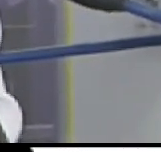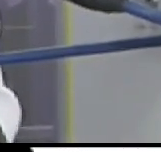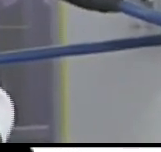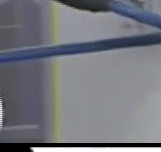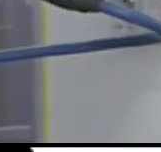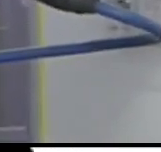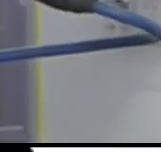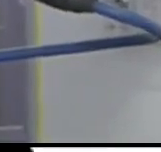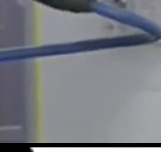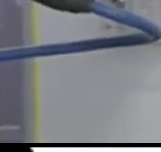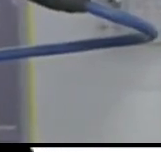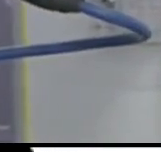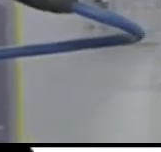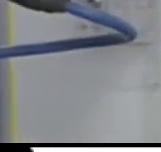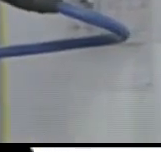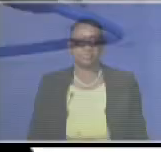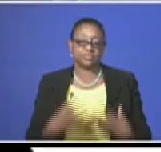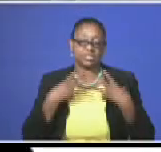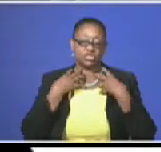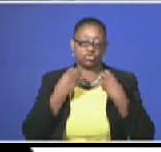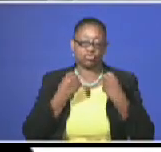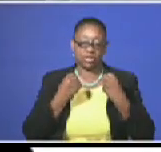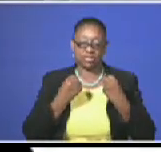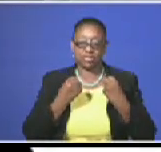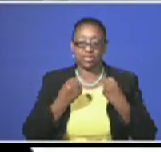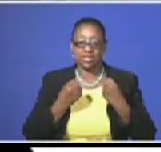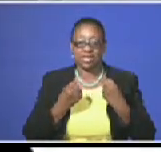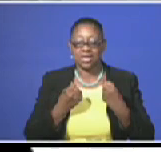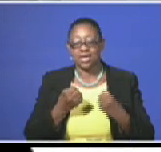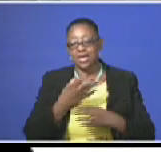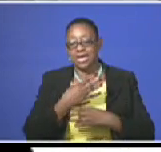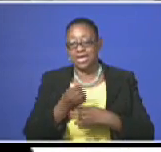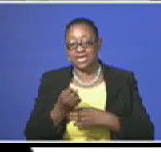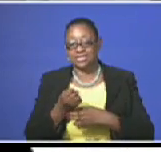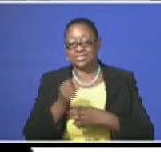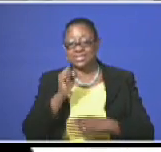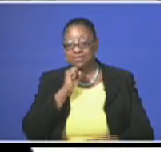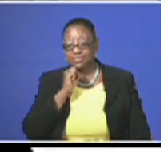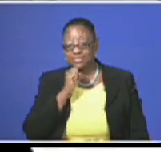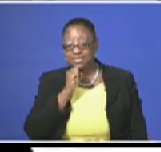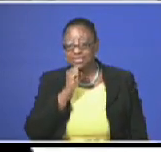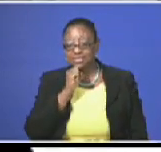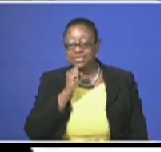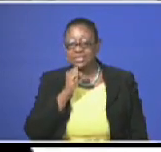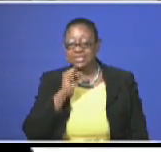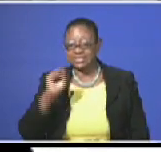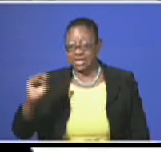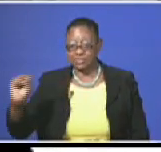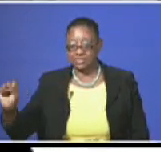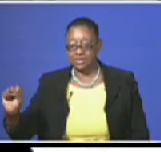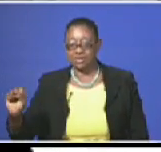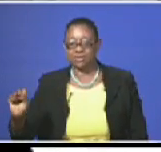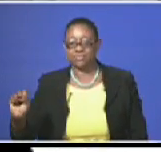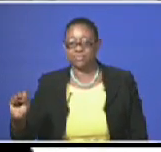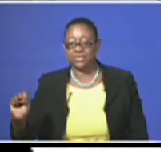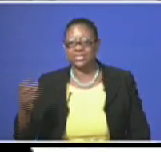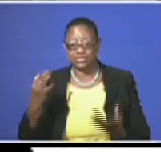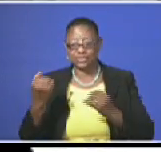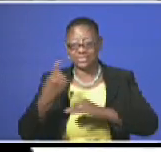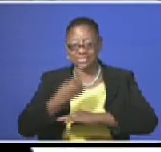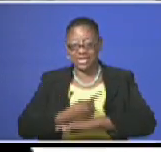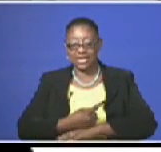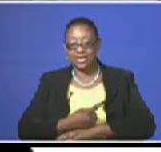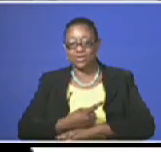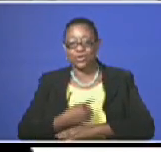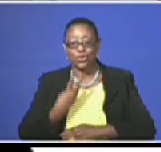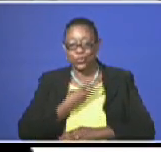partnerships, our strength of our partnerships, and of course Samsung is one of our premier partners. So today we